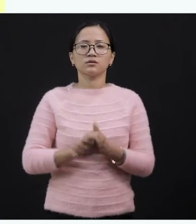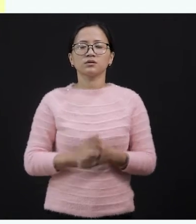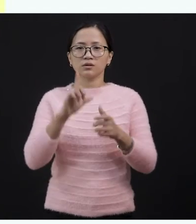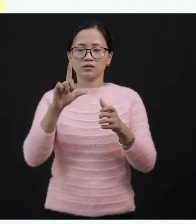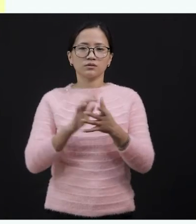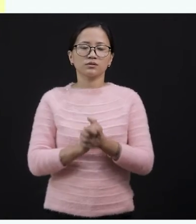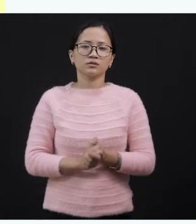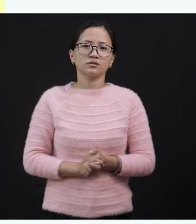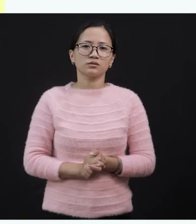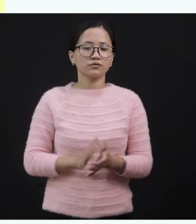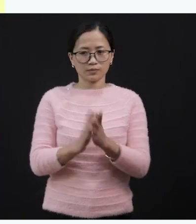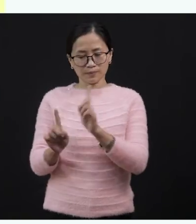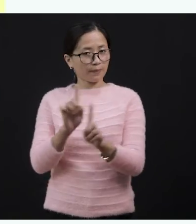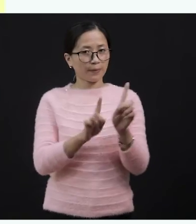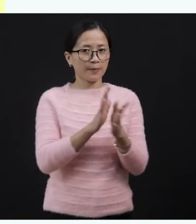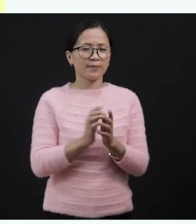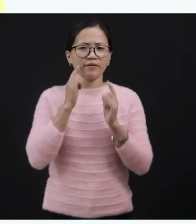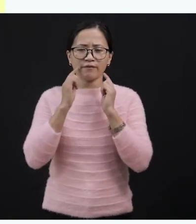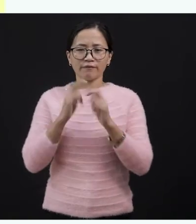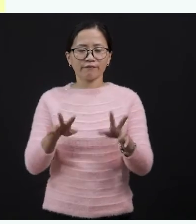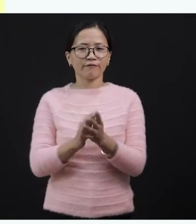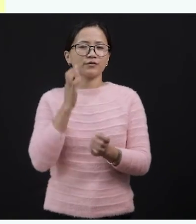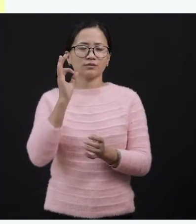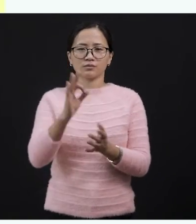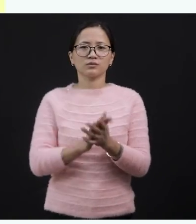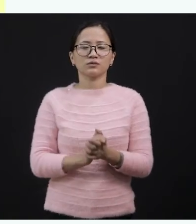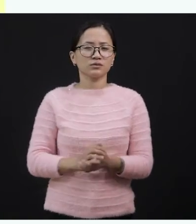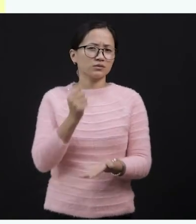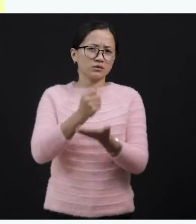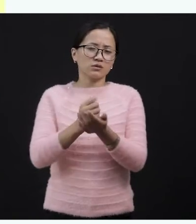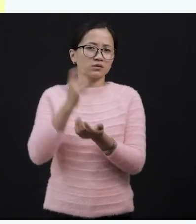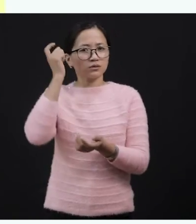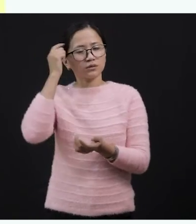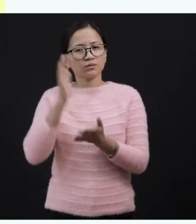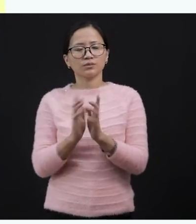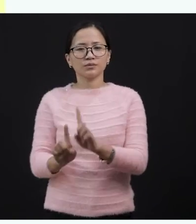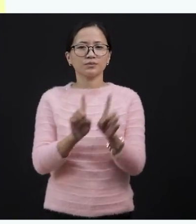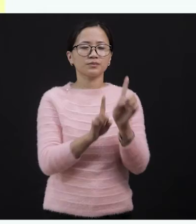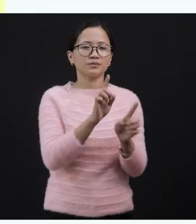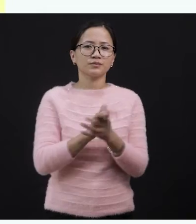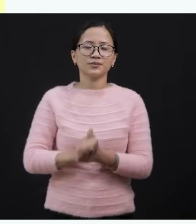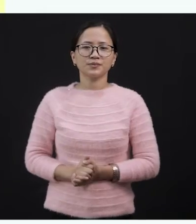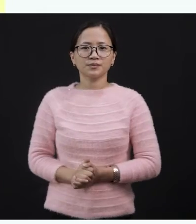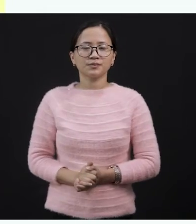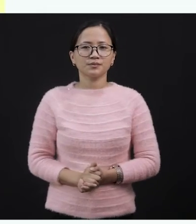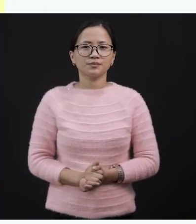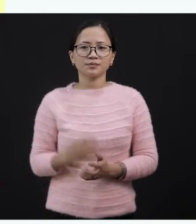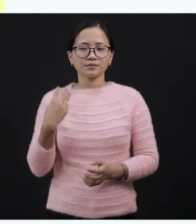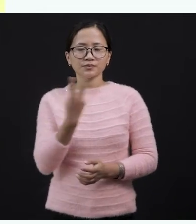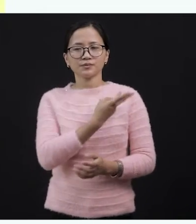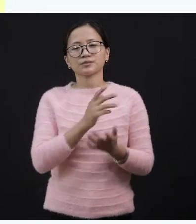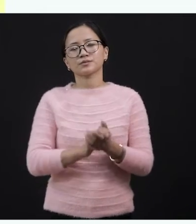Now this is, students, very important because we should also think about plants because we